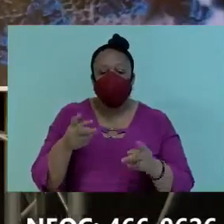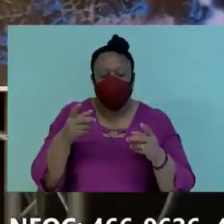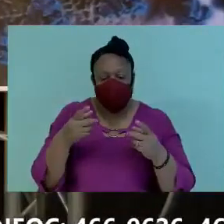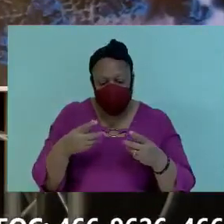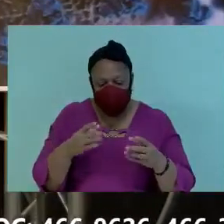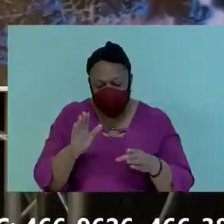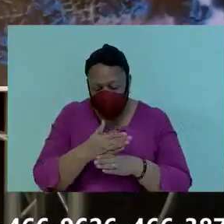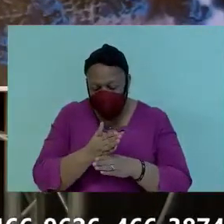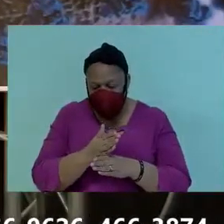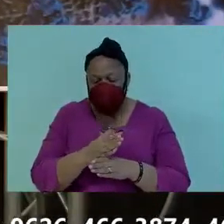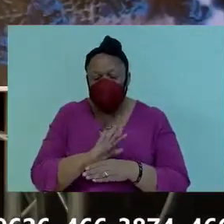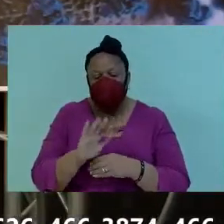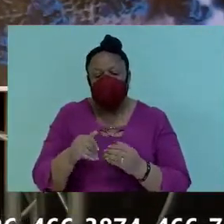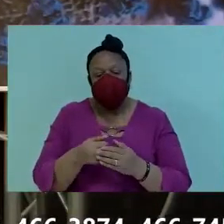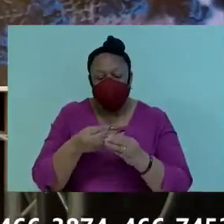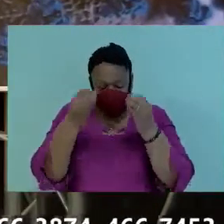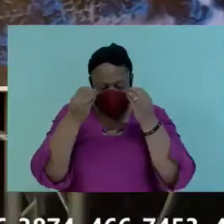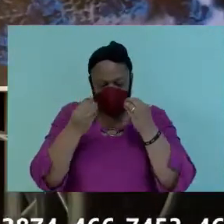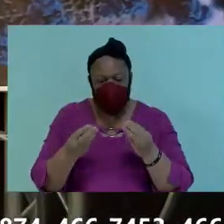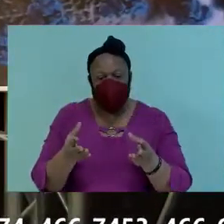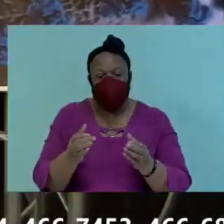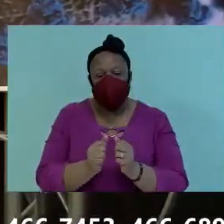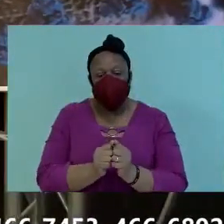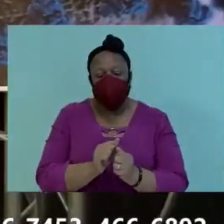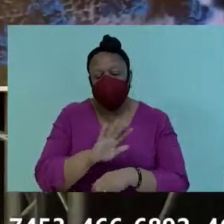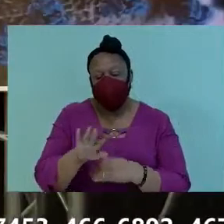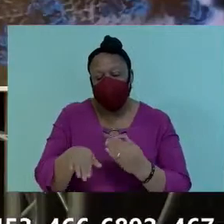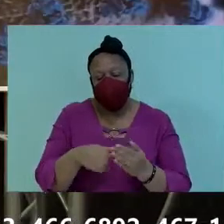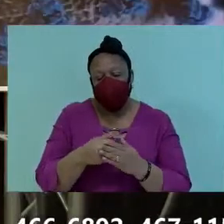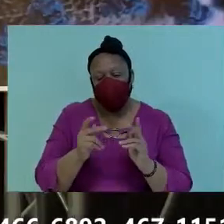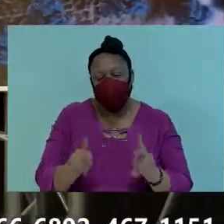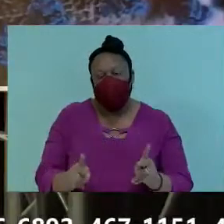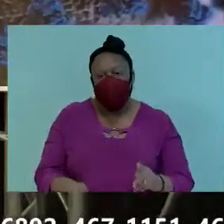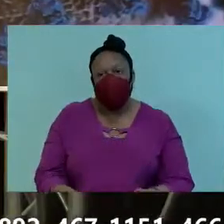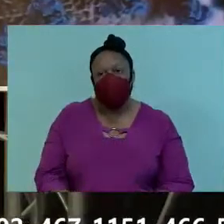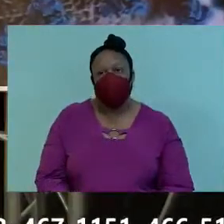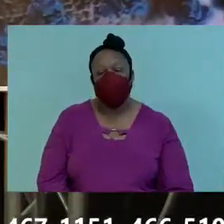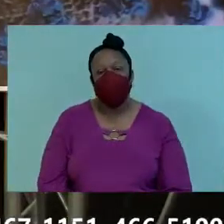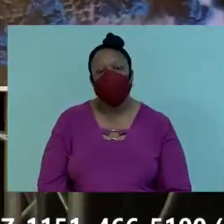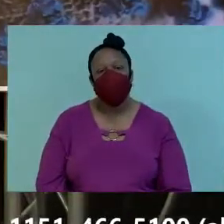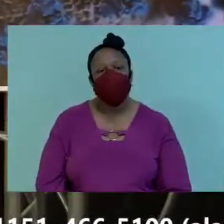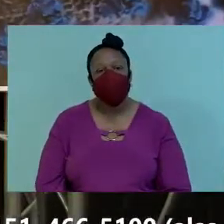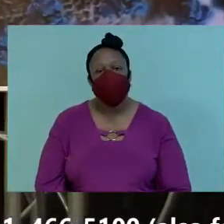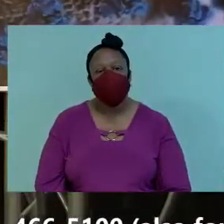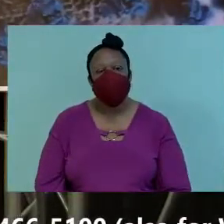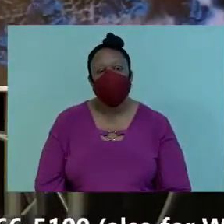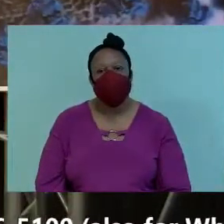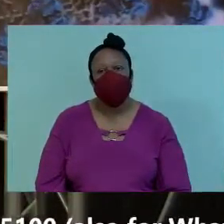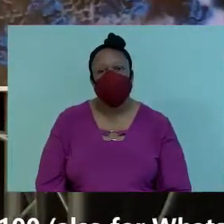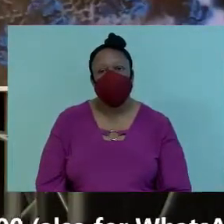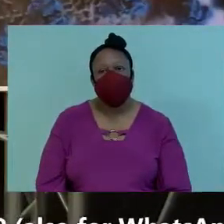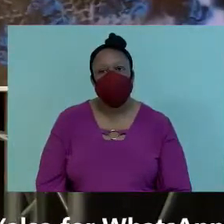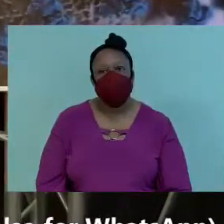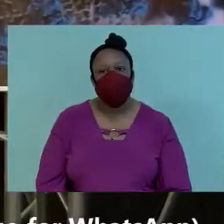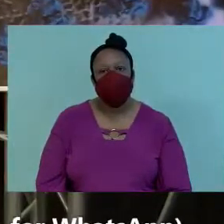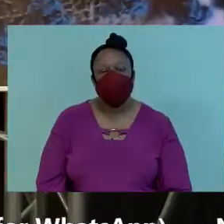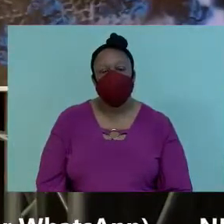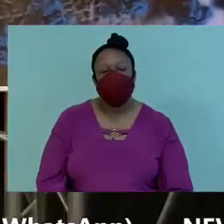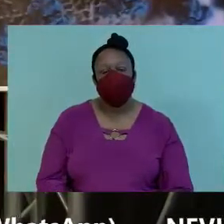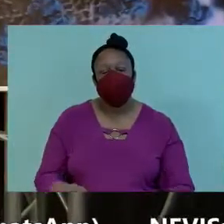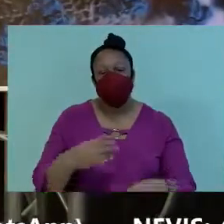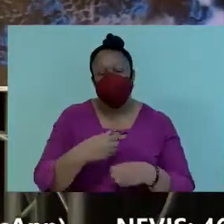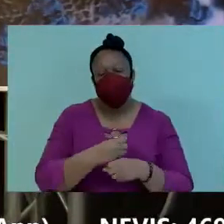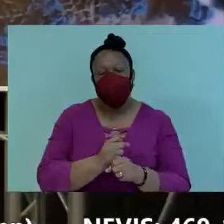the COVID-19 pandemic, by providing information, disseminating information, keeping all